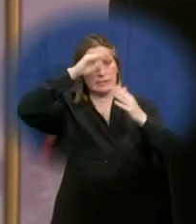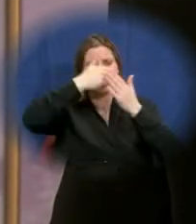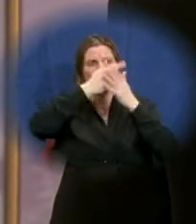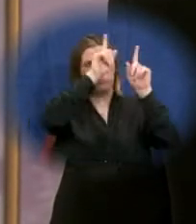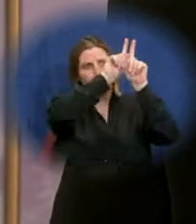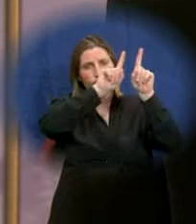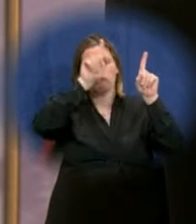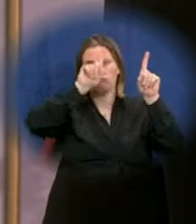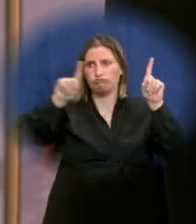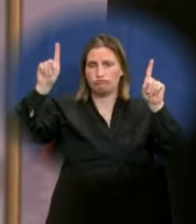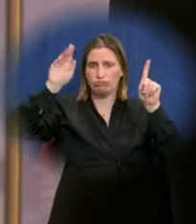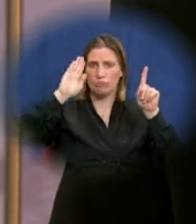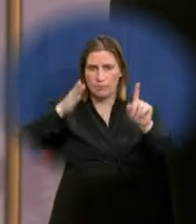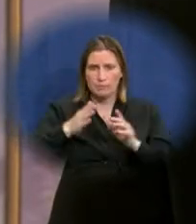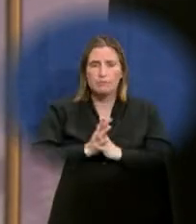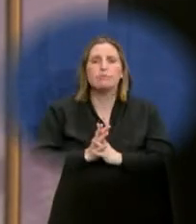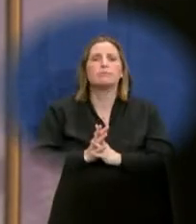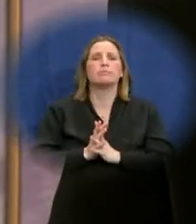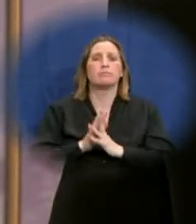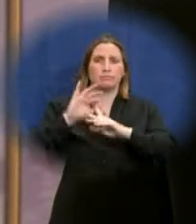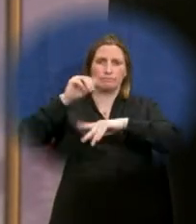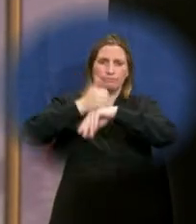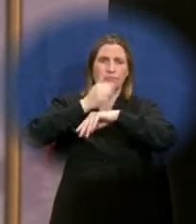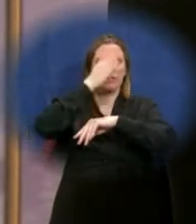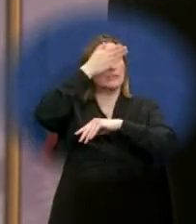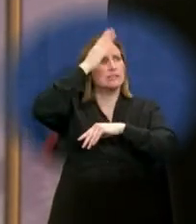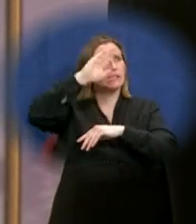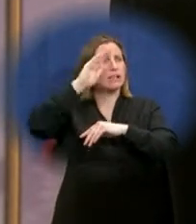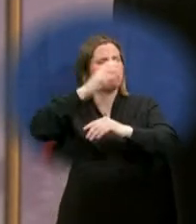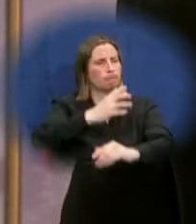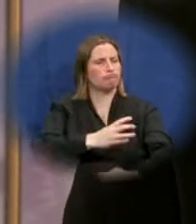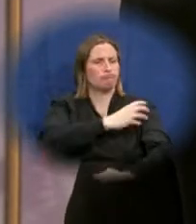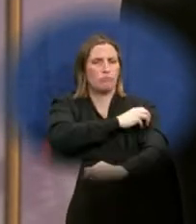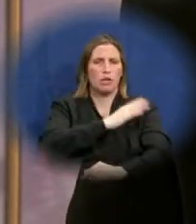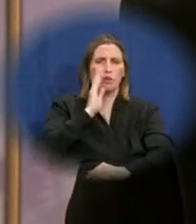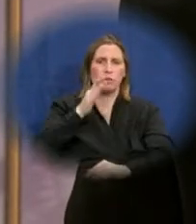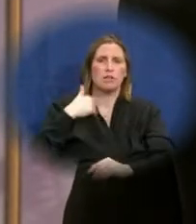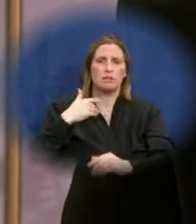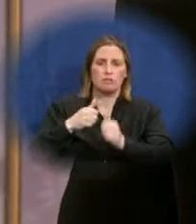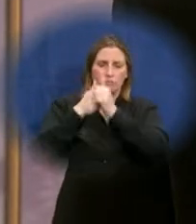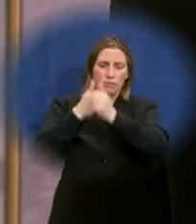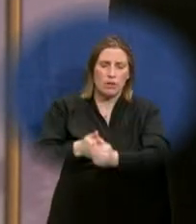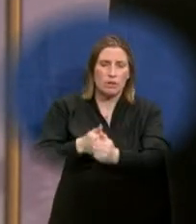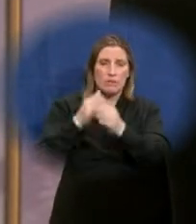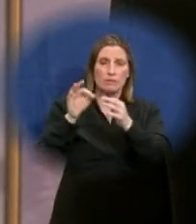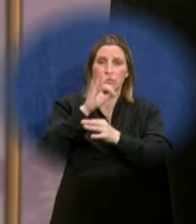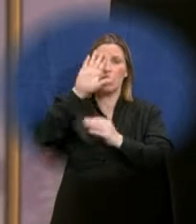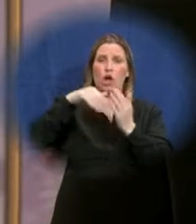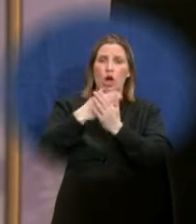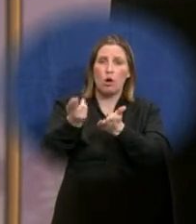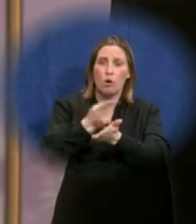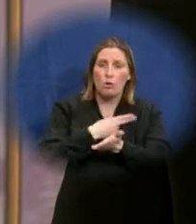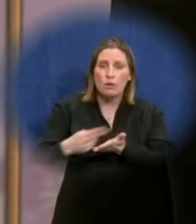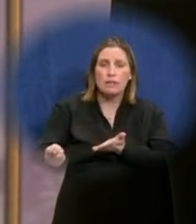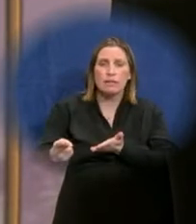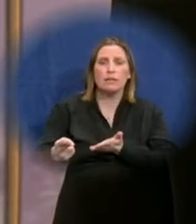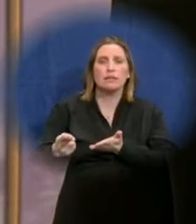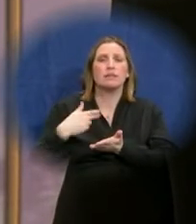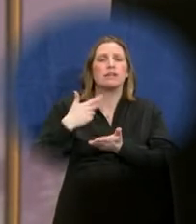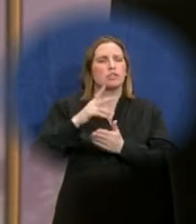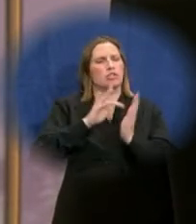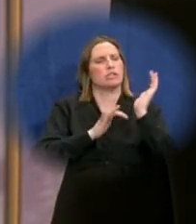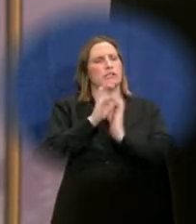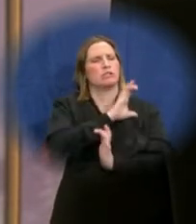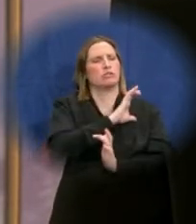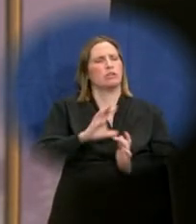according to the flesh, but established as Son of God in power, according to the Spirit of holiness, through resurrection from the dead, Jesus Christ